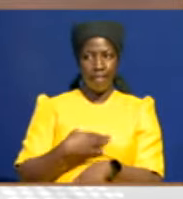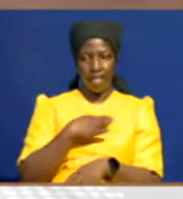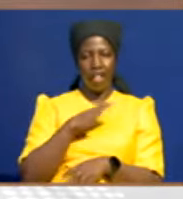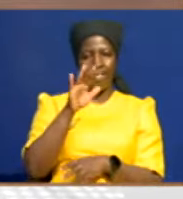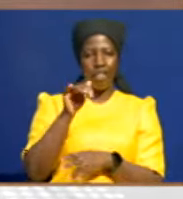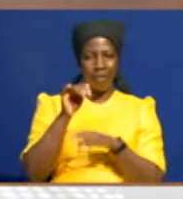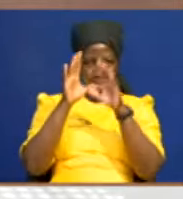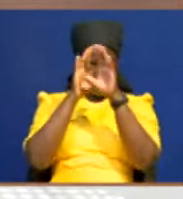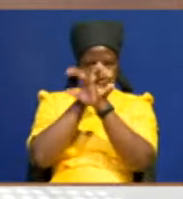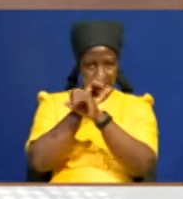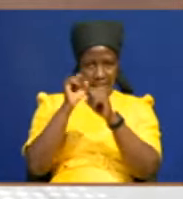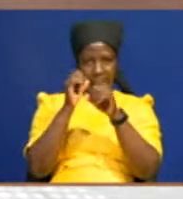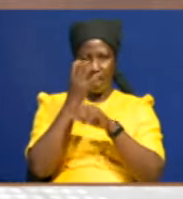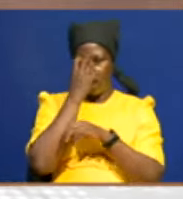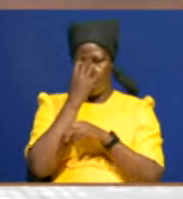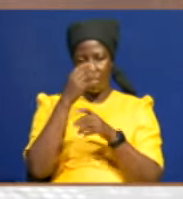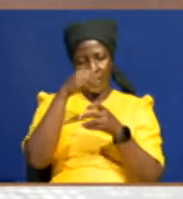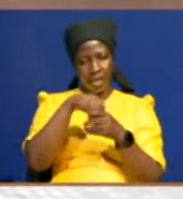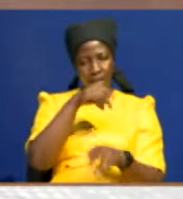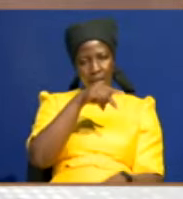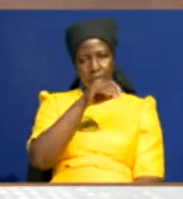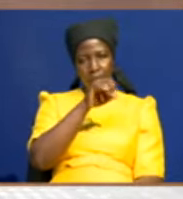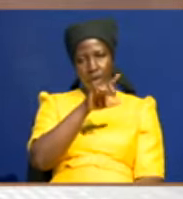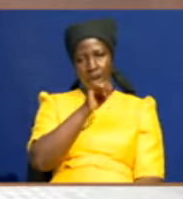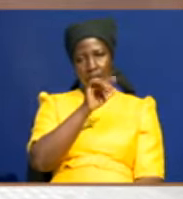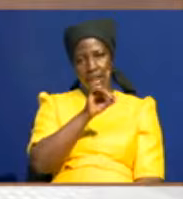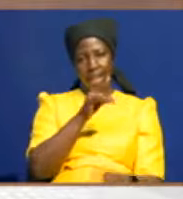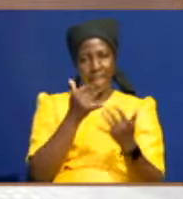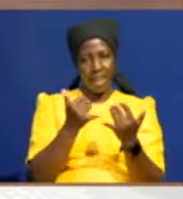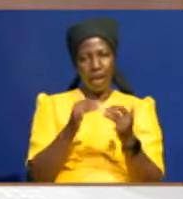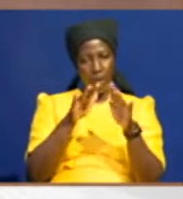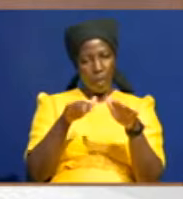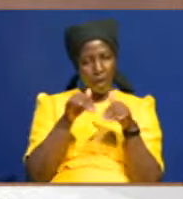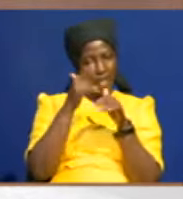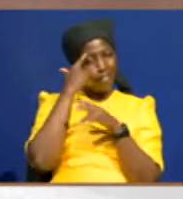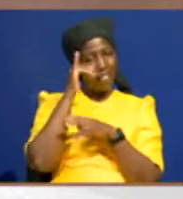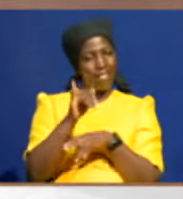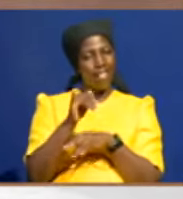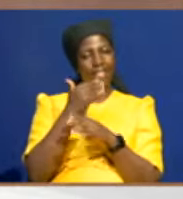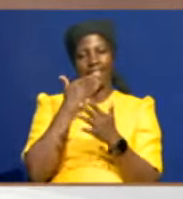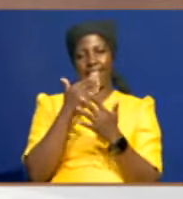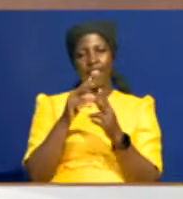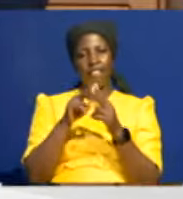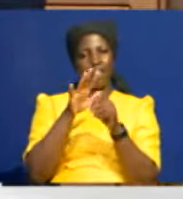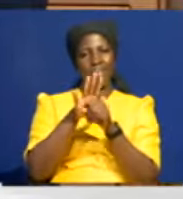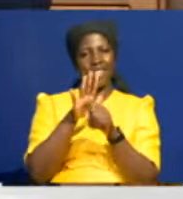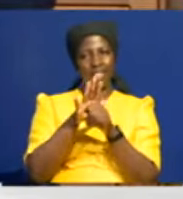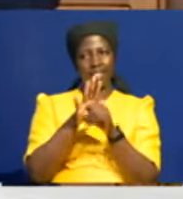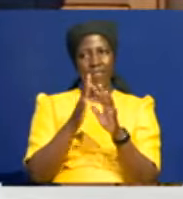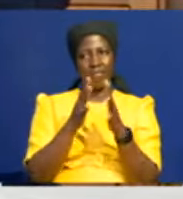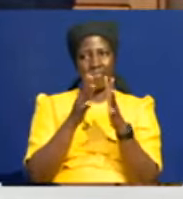Mr. President in Poland, in Warsaw. And right now we are waiting for it. Thank you very much.